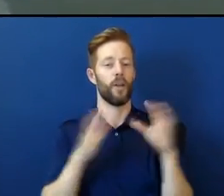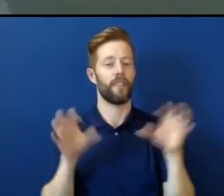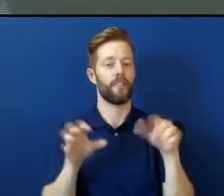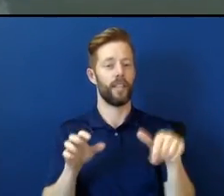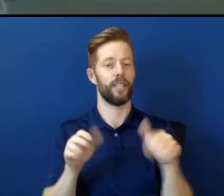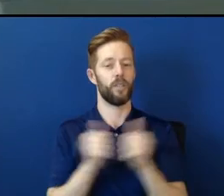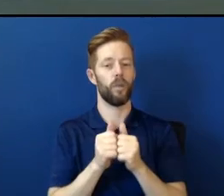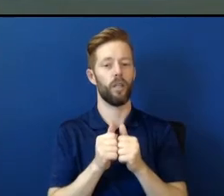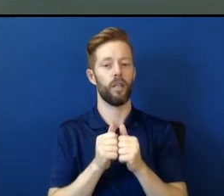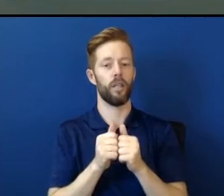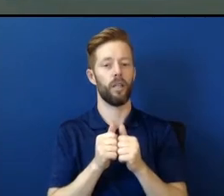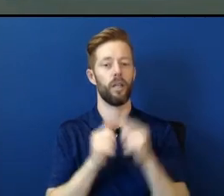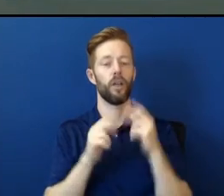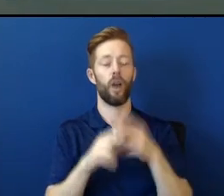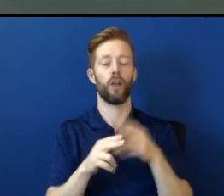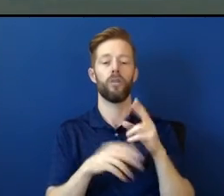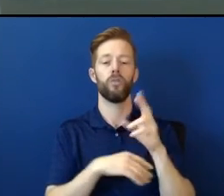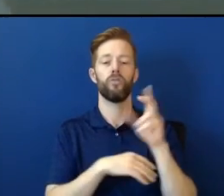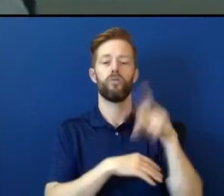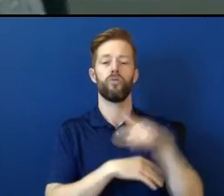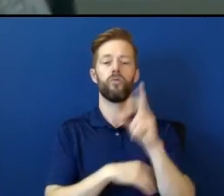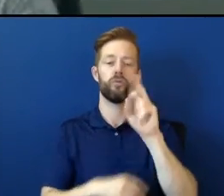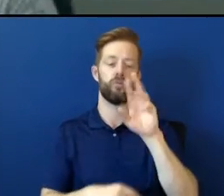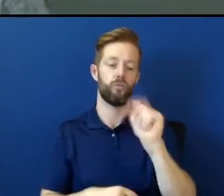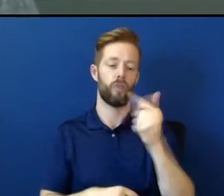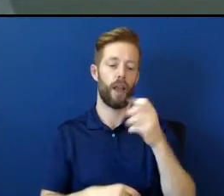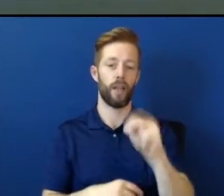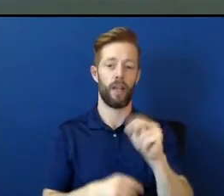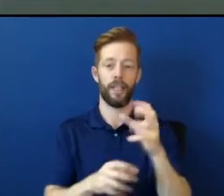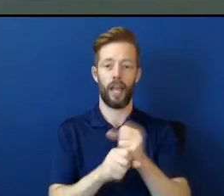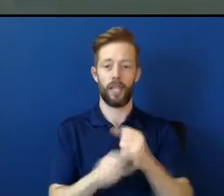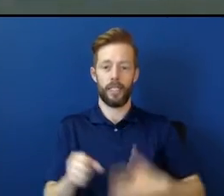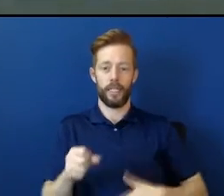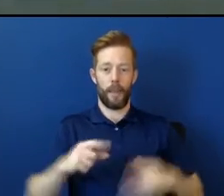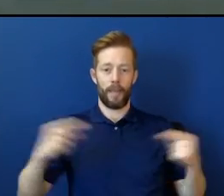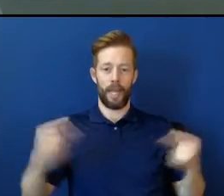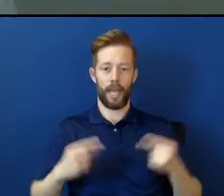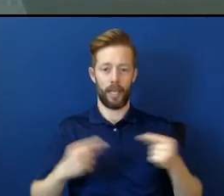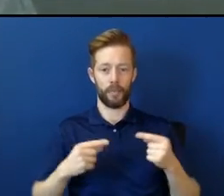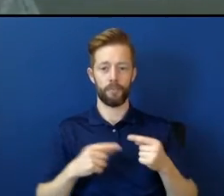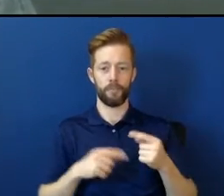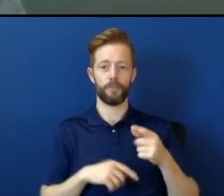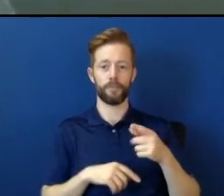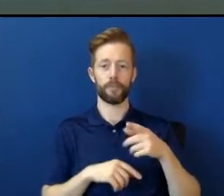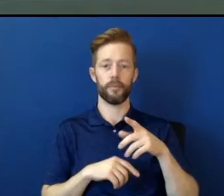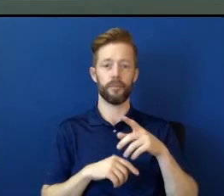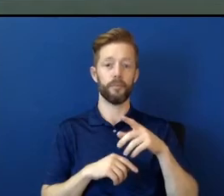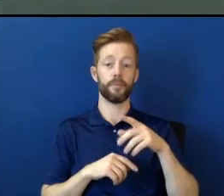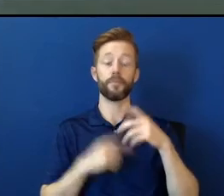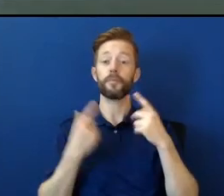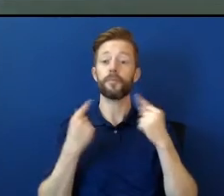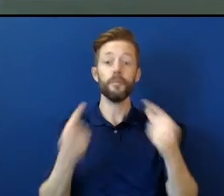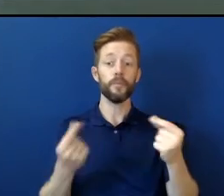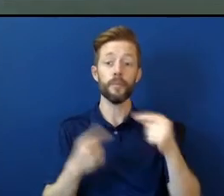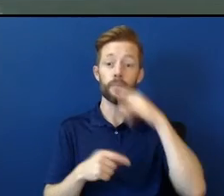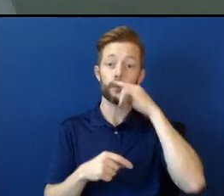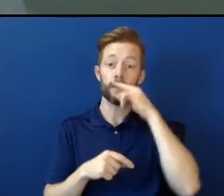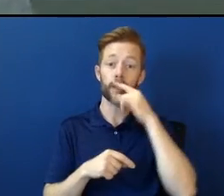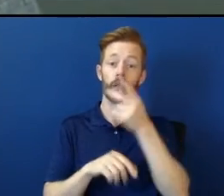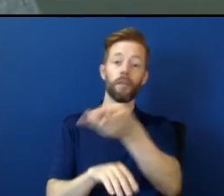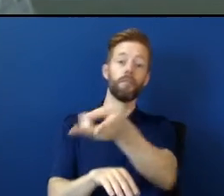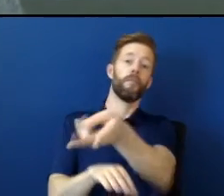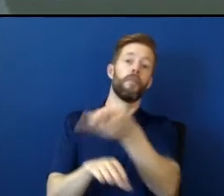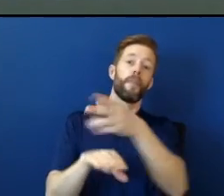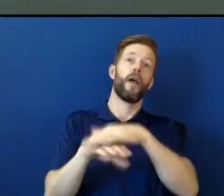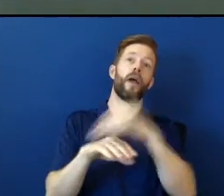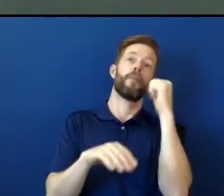with where a dragon gets a stomach ache. And so there, all of a sudden, you have these kids laying on the floor